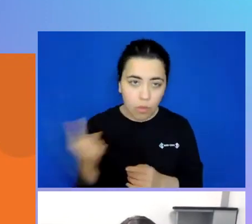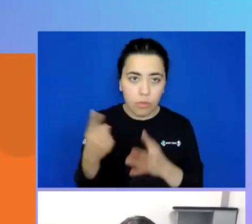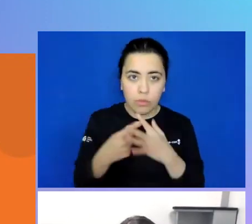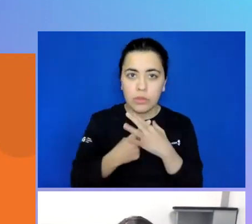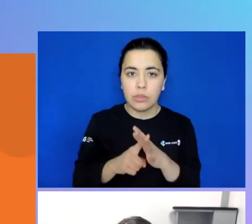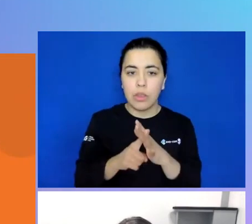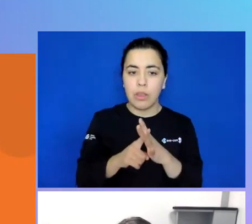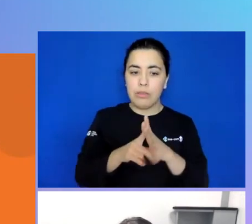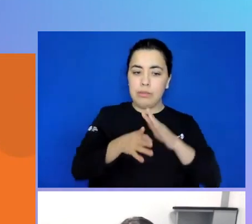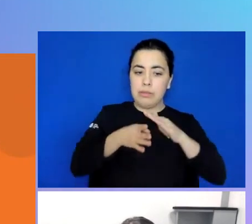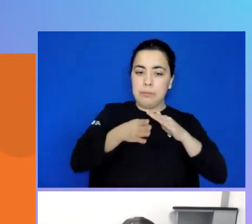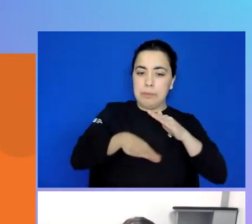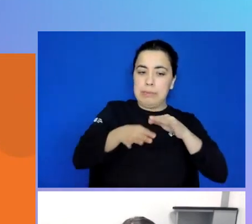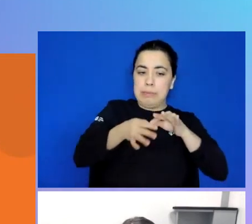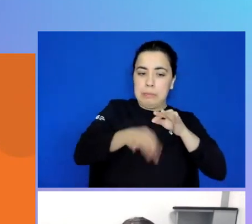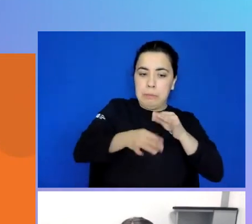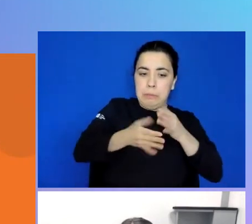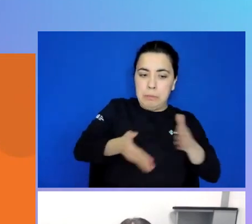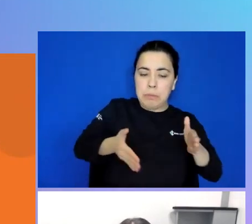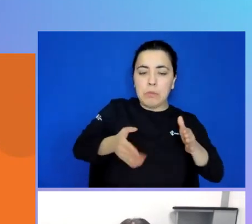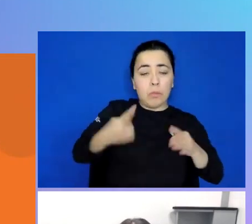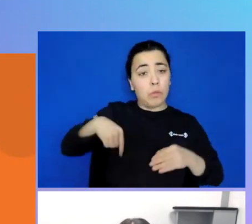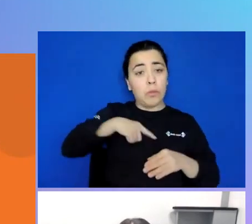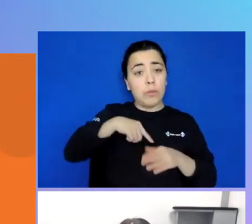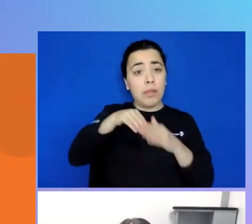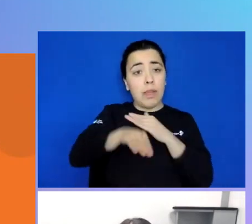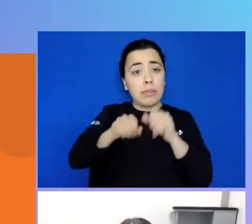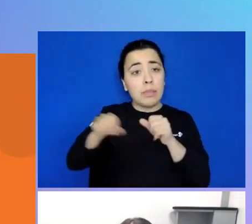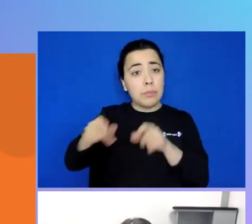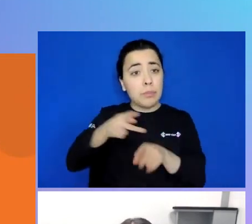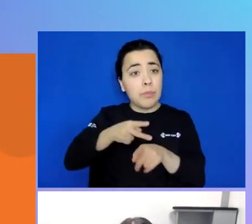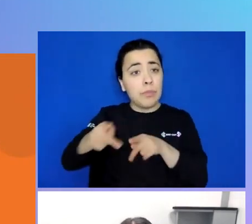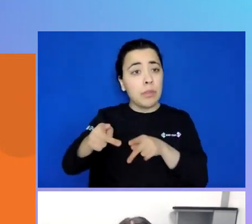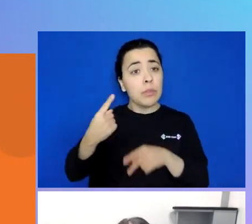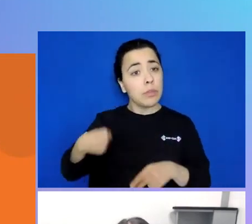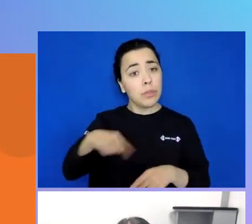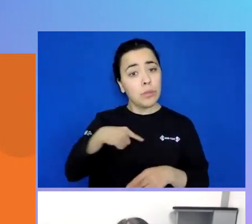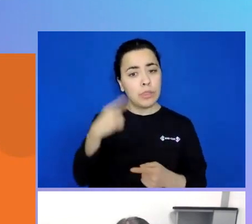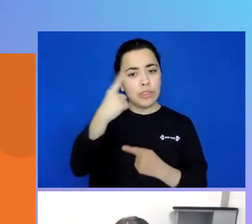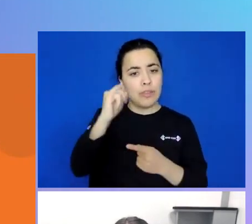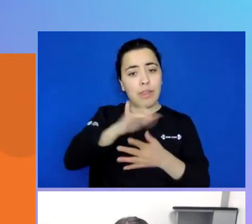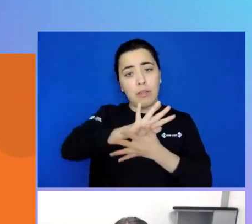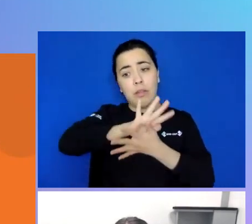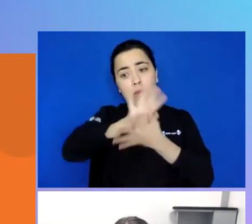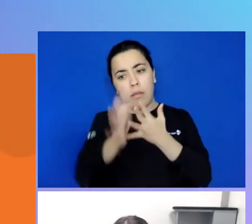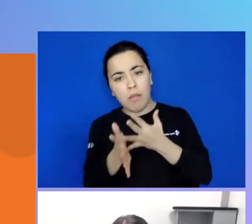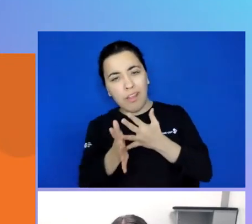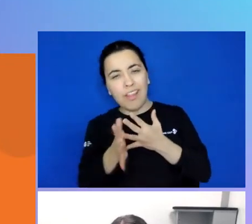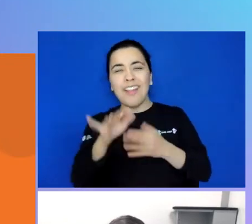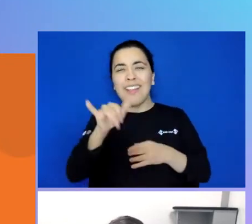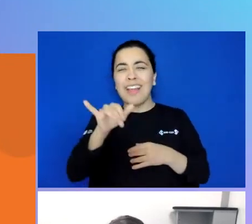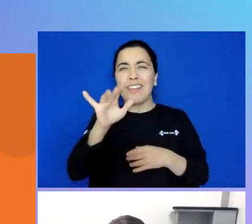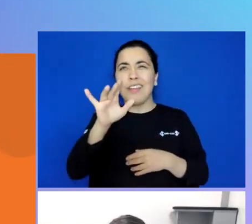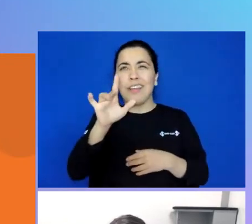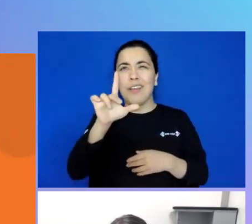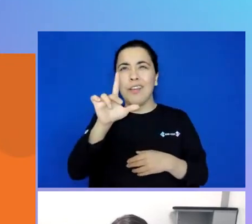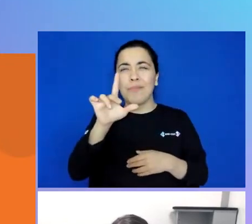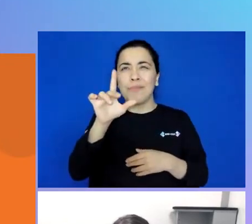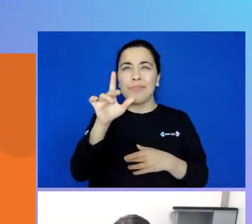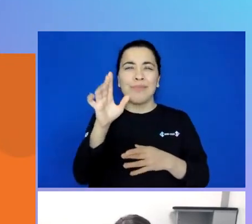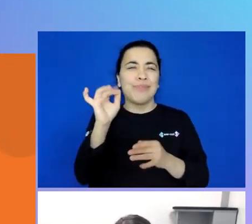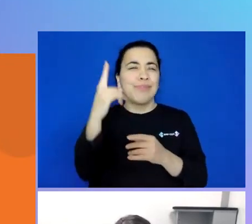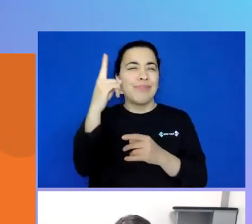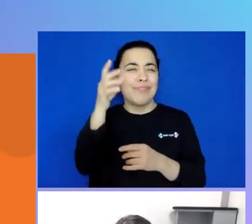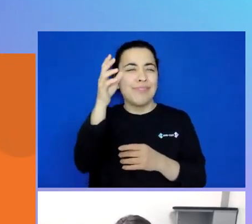the basics, or what we as accessibility professionals would consider the lowest hanging fruit. The lowest hanging fruit